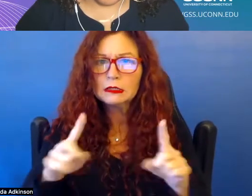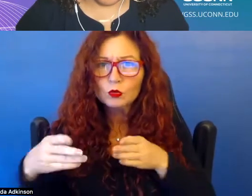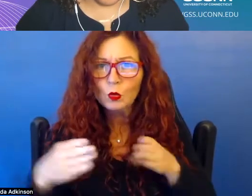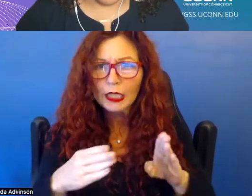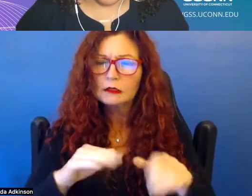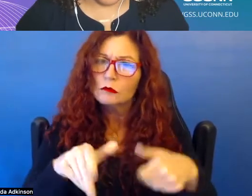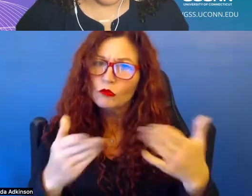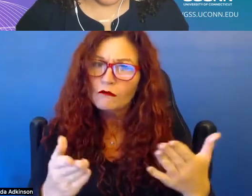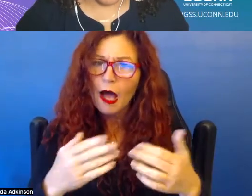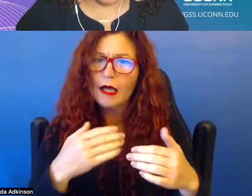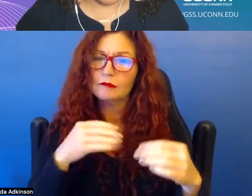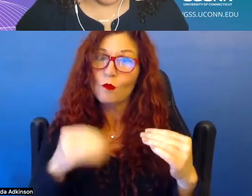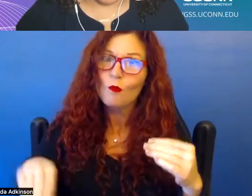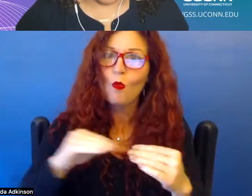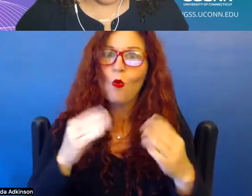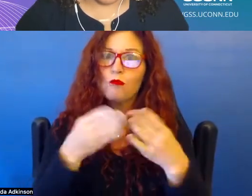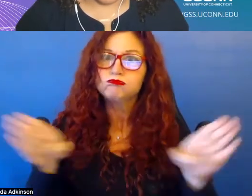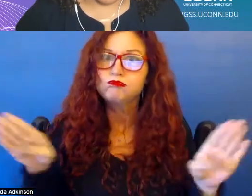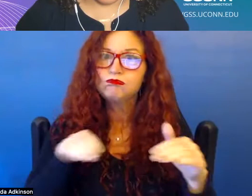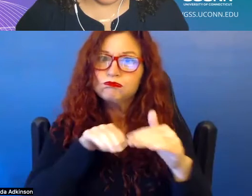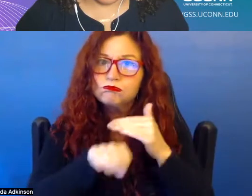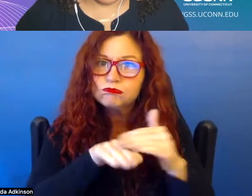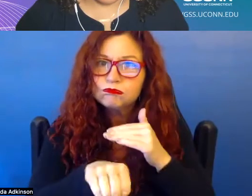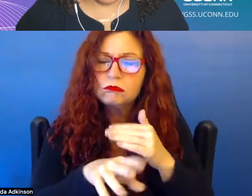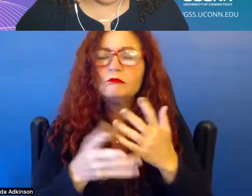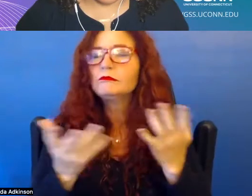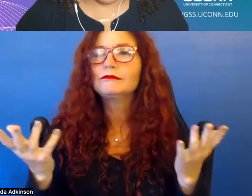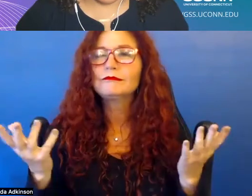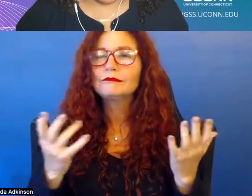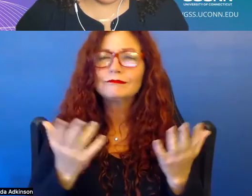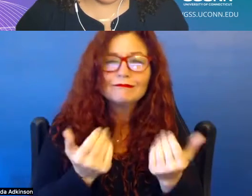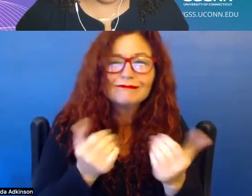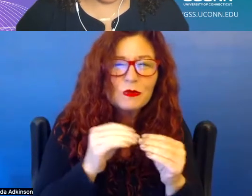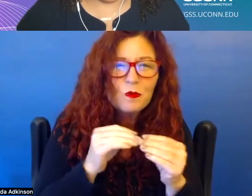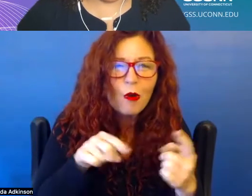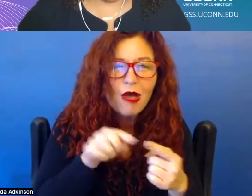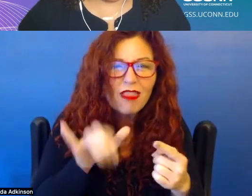I hope that makes sense, but like sort of just thinking about how you do your work.